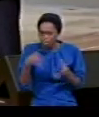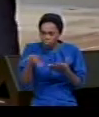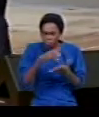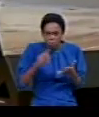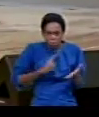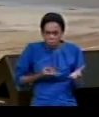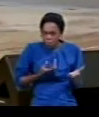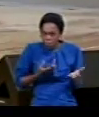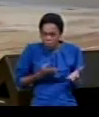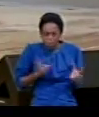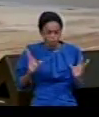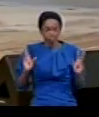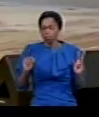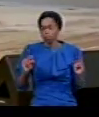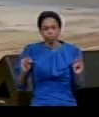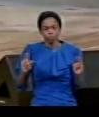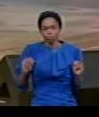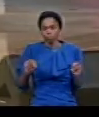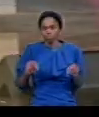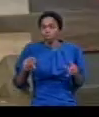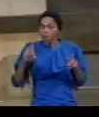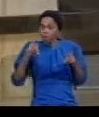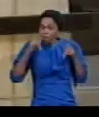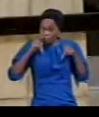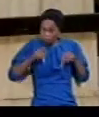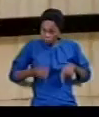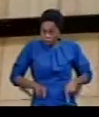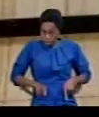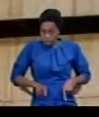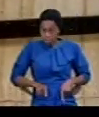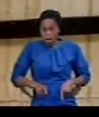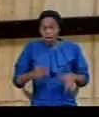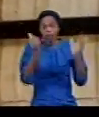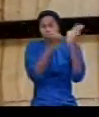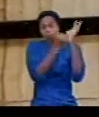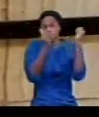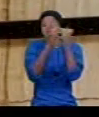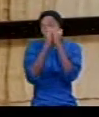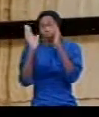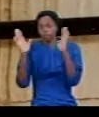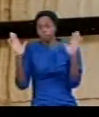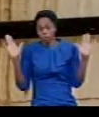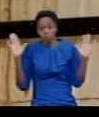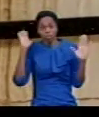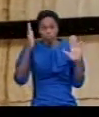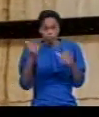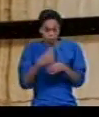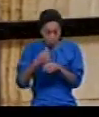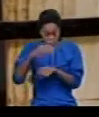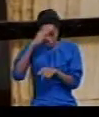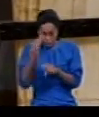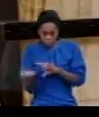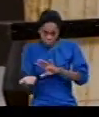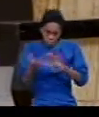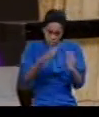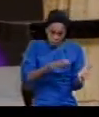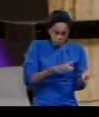The physical crucifixion will make him die. But this one is not